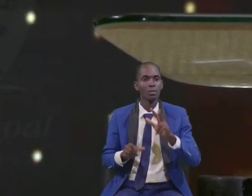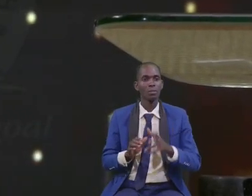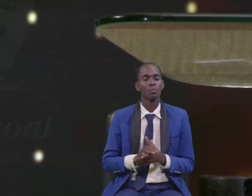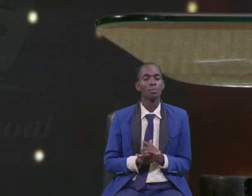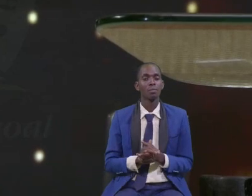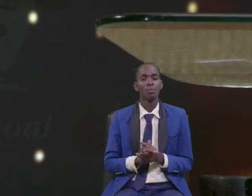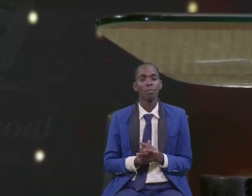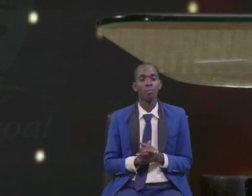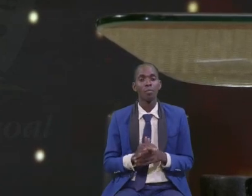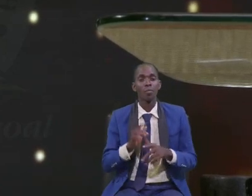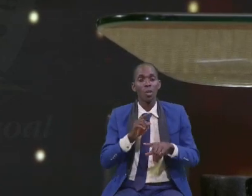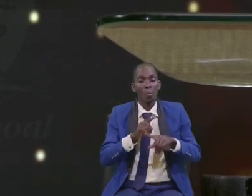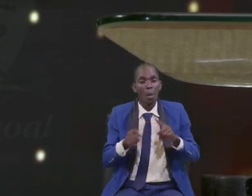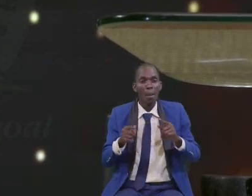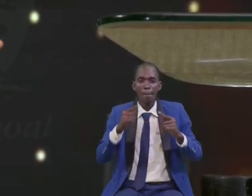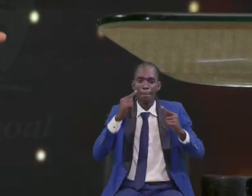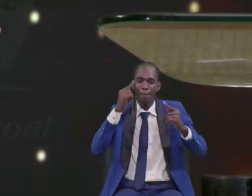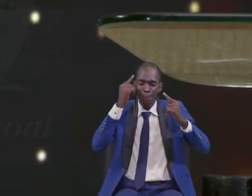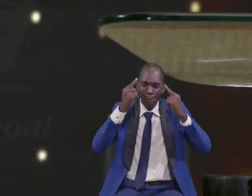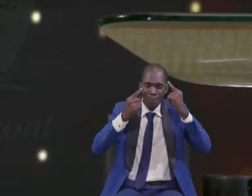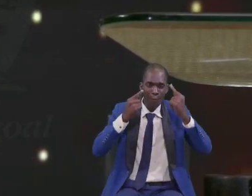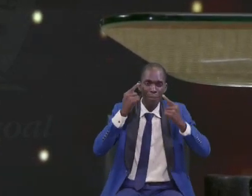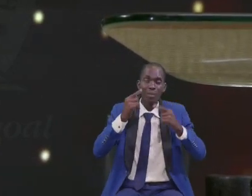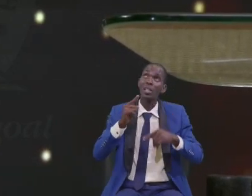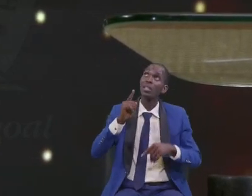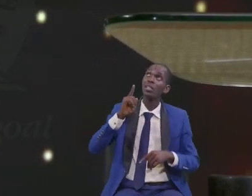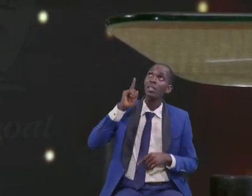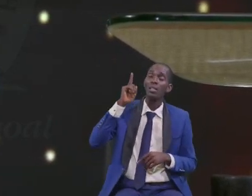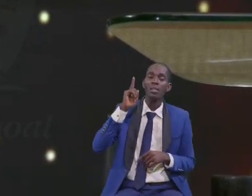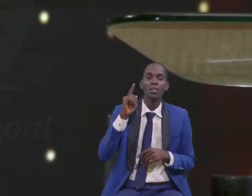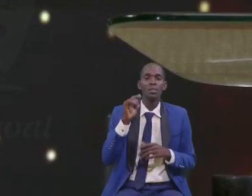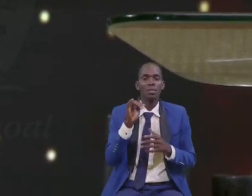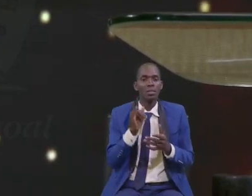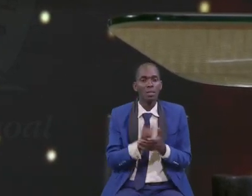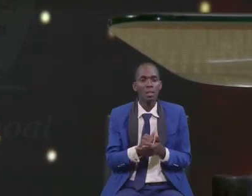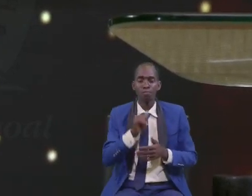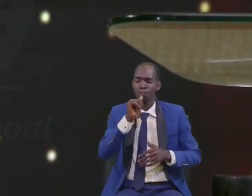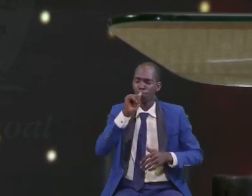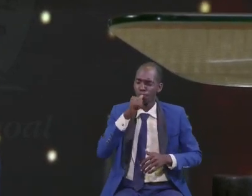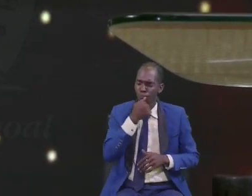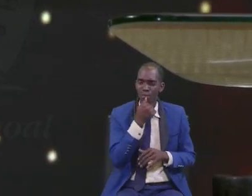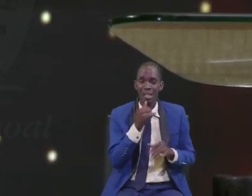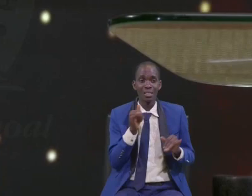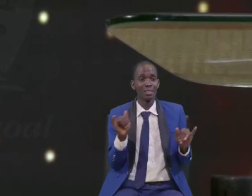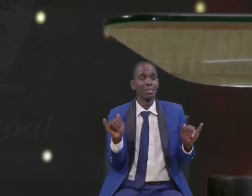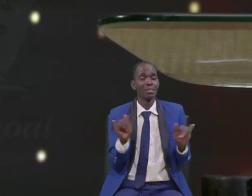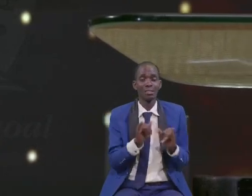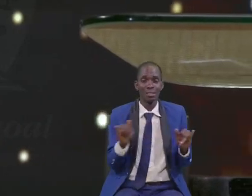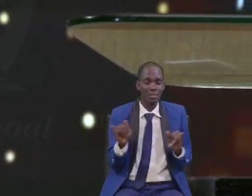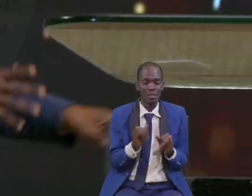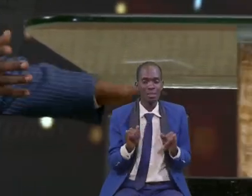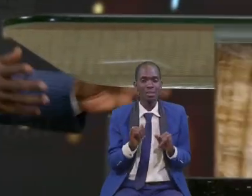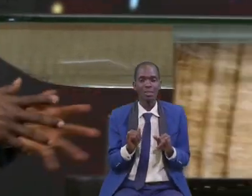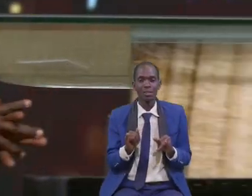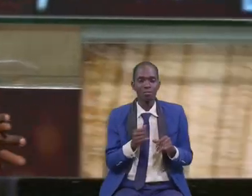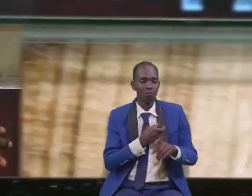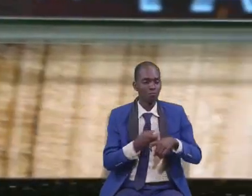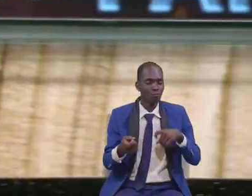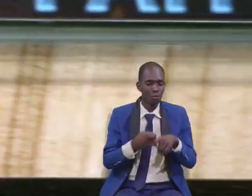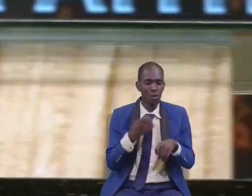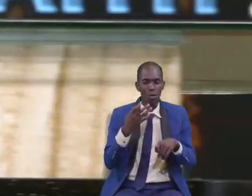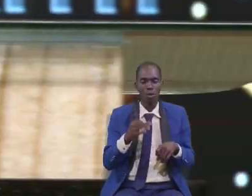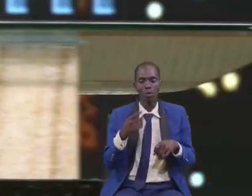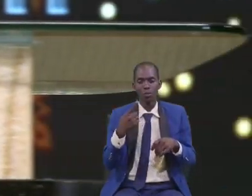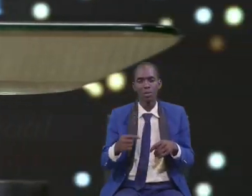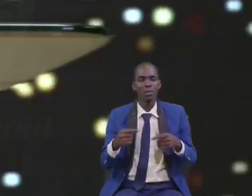for consider him that endured such contradiction of sinners. Sinners will